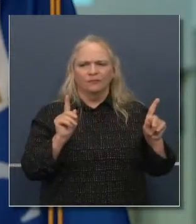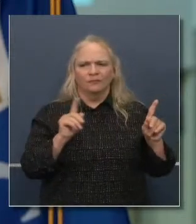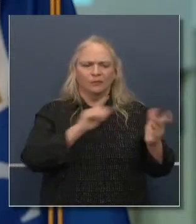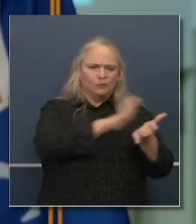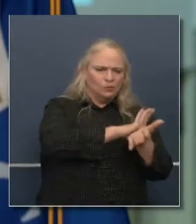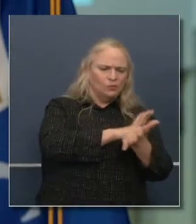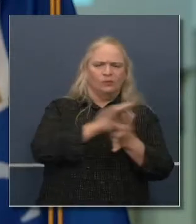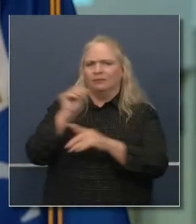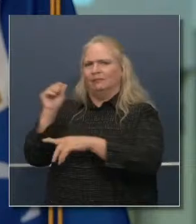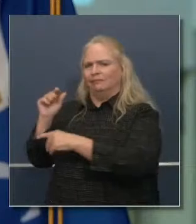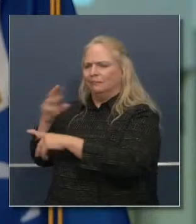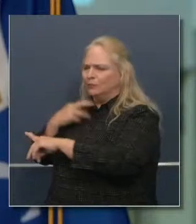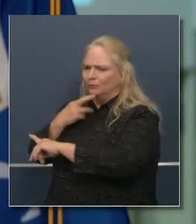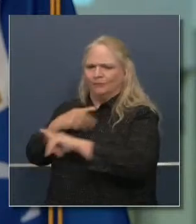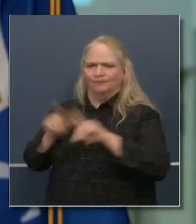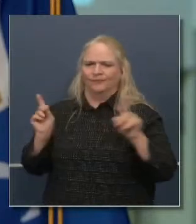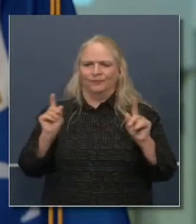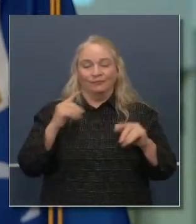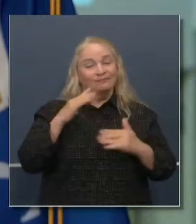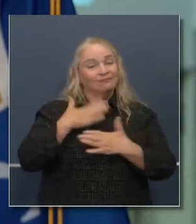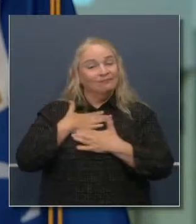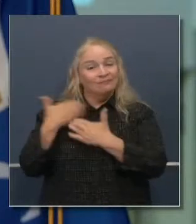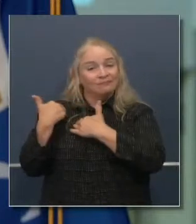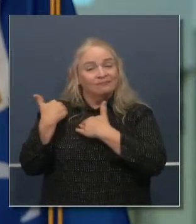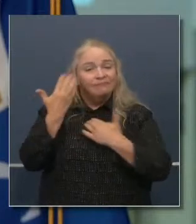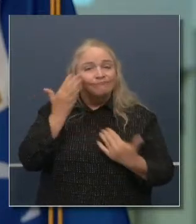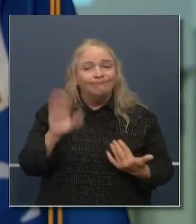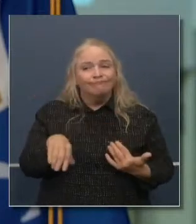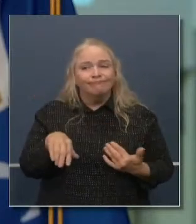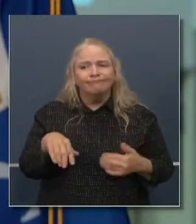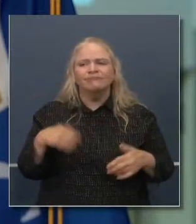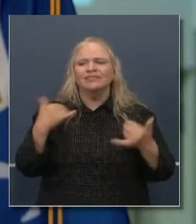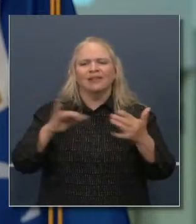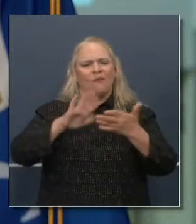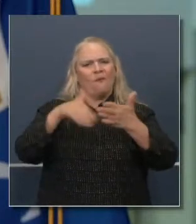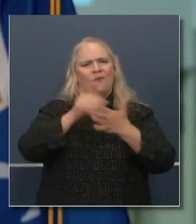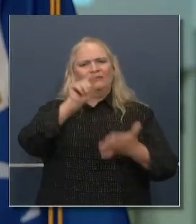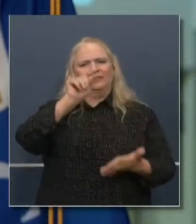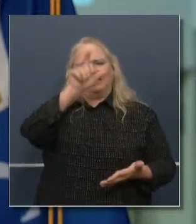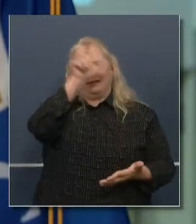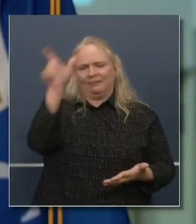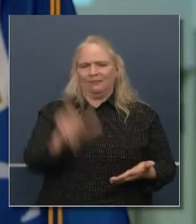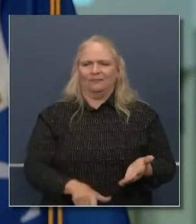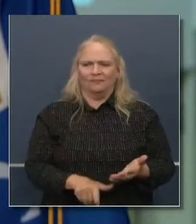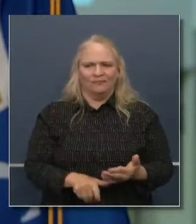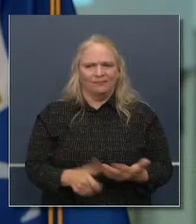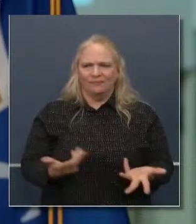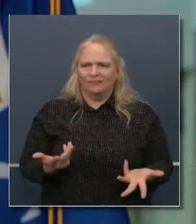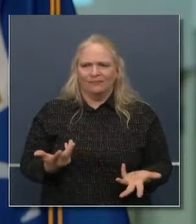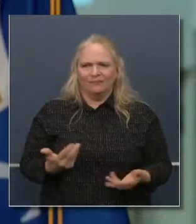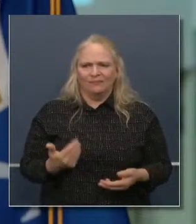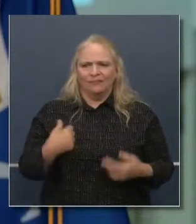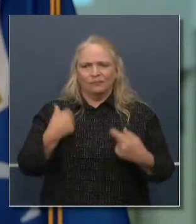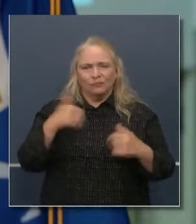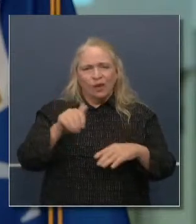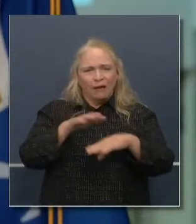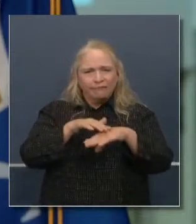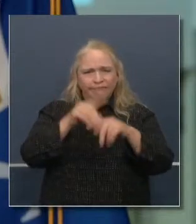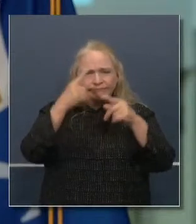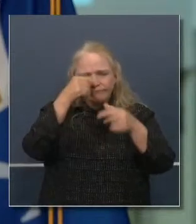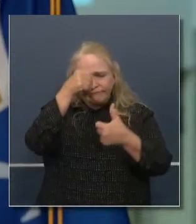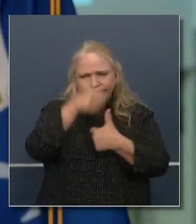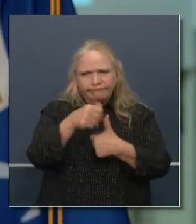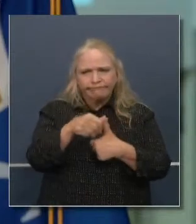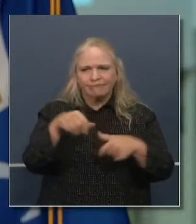the dynamic that is a state as large as ours. Again, I want to just caution people, this is unlike any other state in